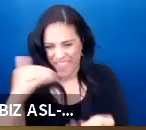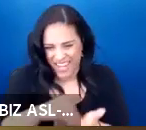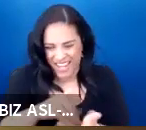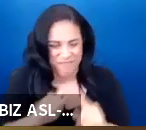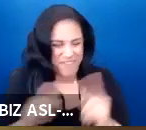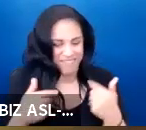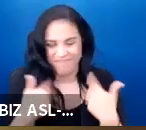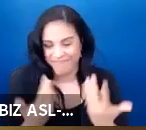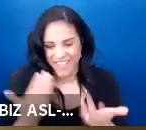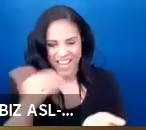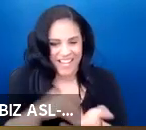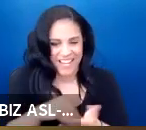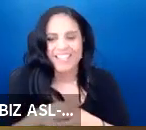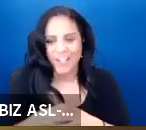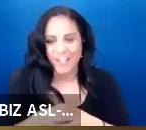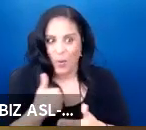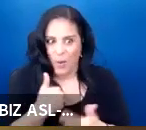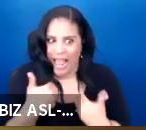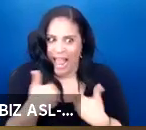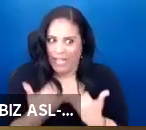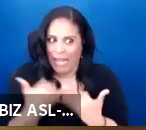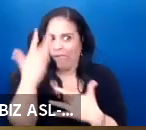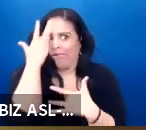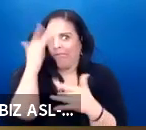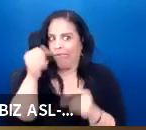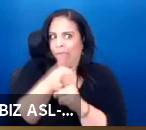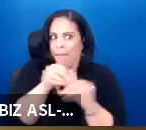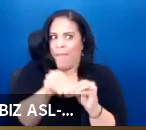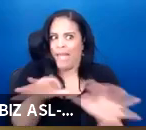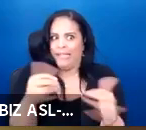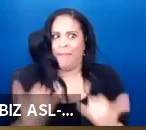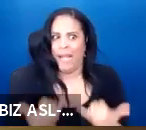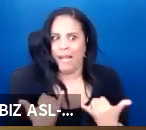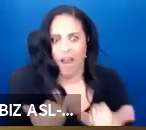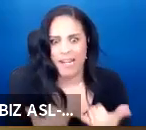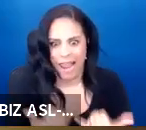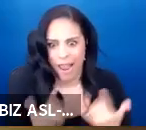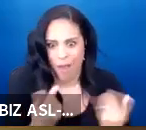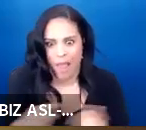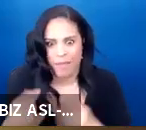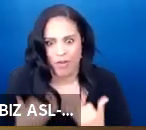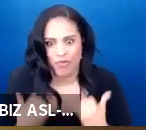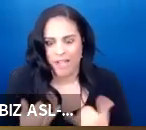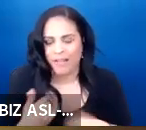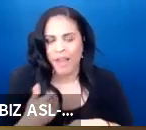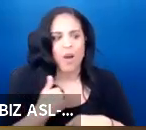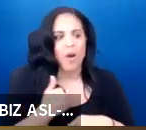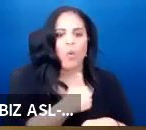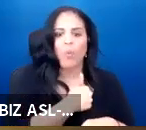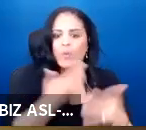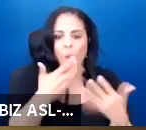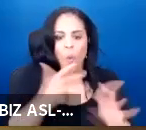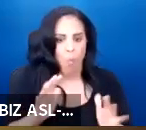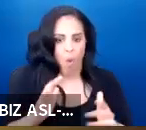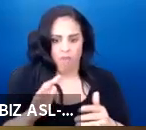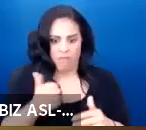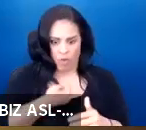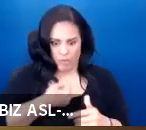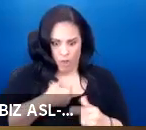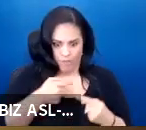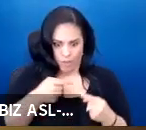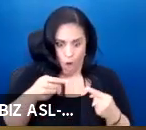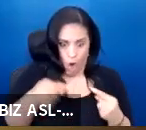mean, we have a pandemic going on, you know? It's like, we don't want to hurt ourselves. We don't want to